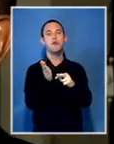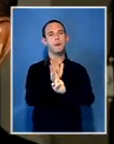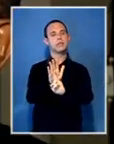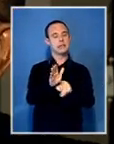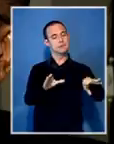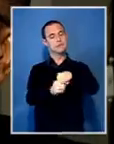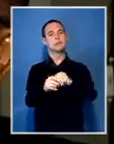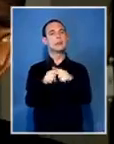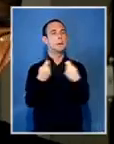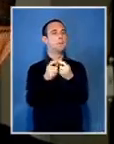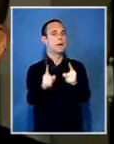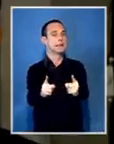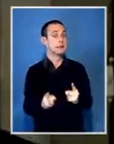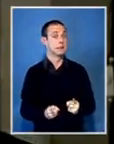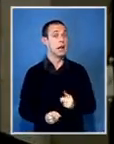this is